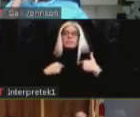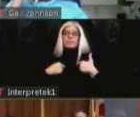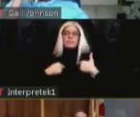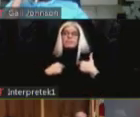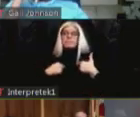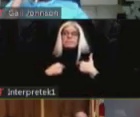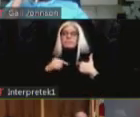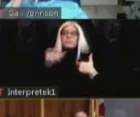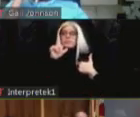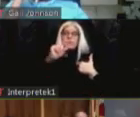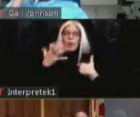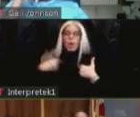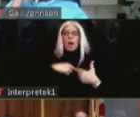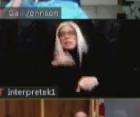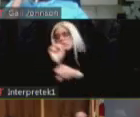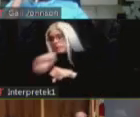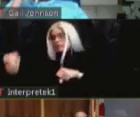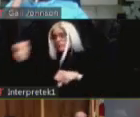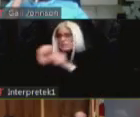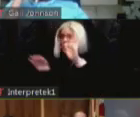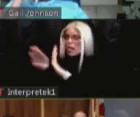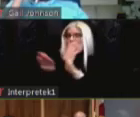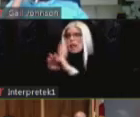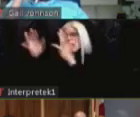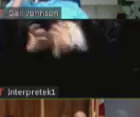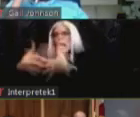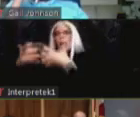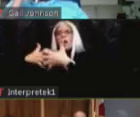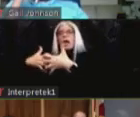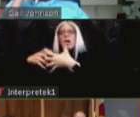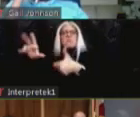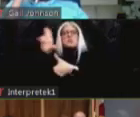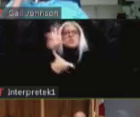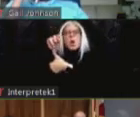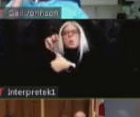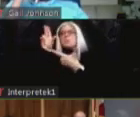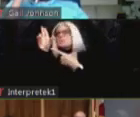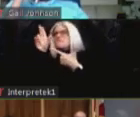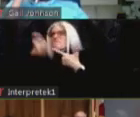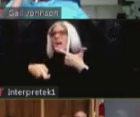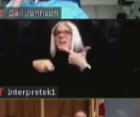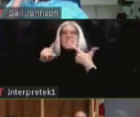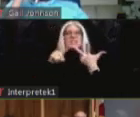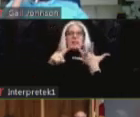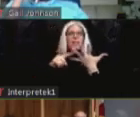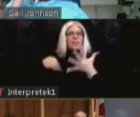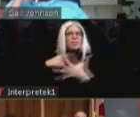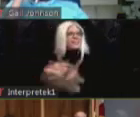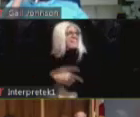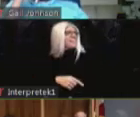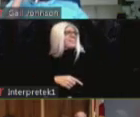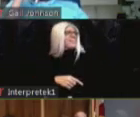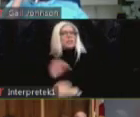of enforcement. To say we're going to do all these things and then not do any of them. It is